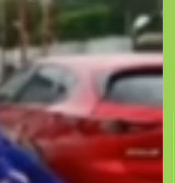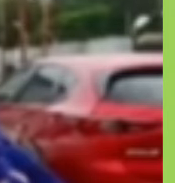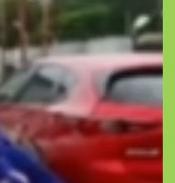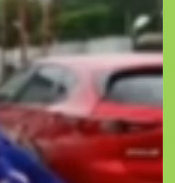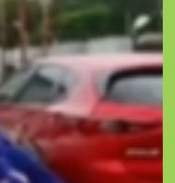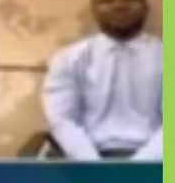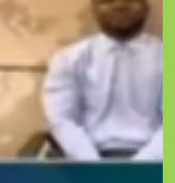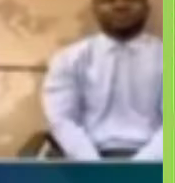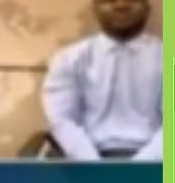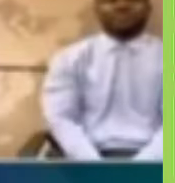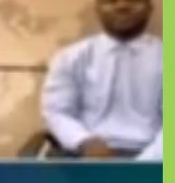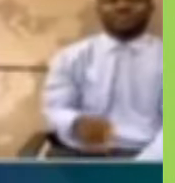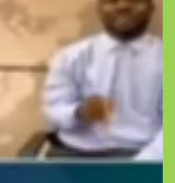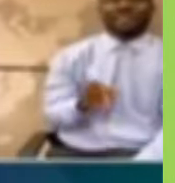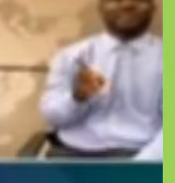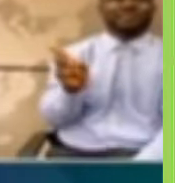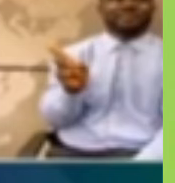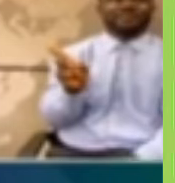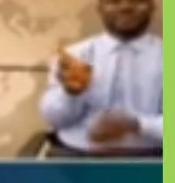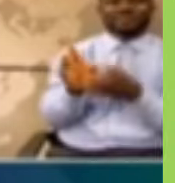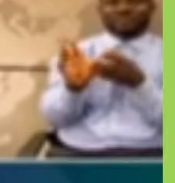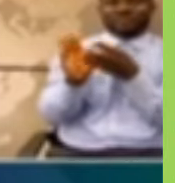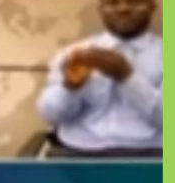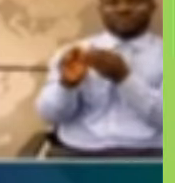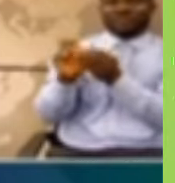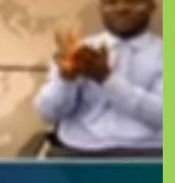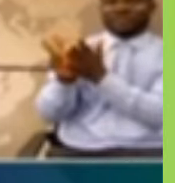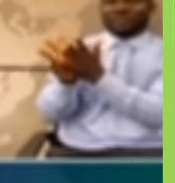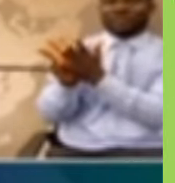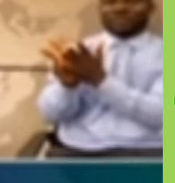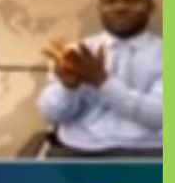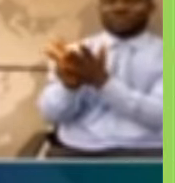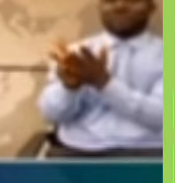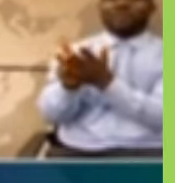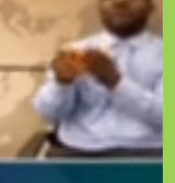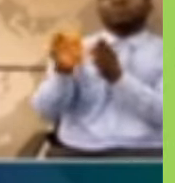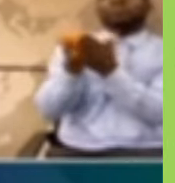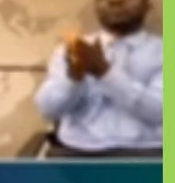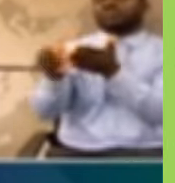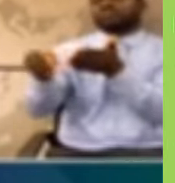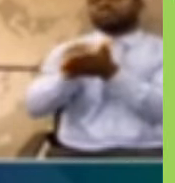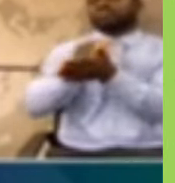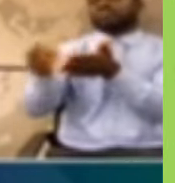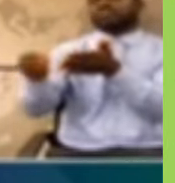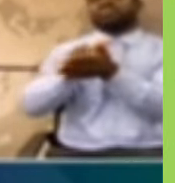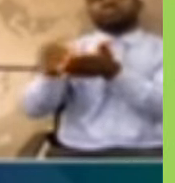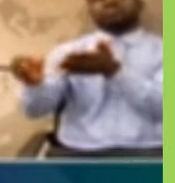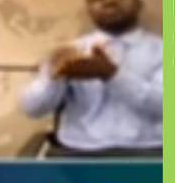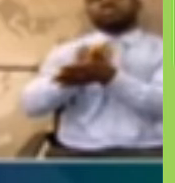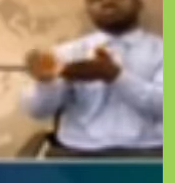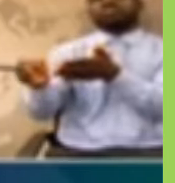Mebacho asama honorable kaye menkase wa kabone ba wana laize asem na faso bi amaso amagana